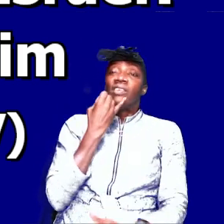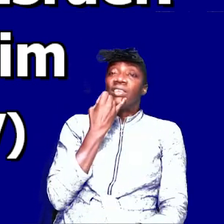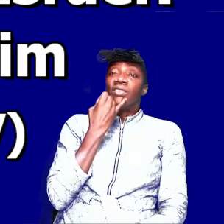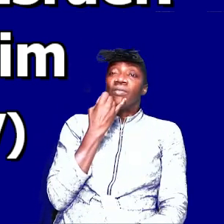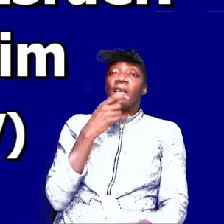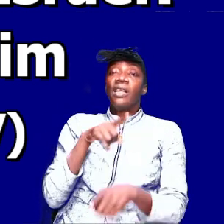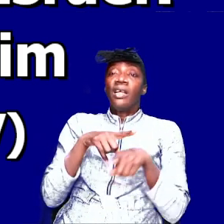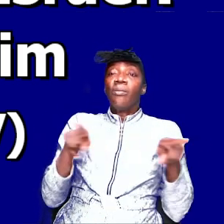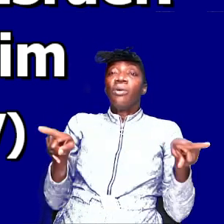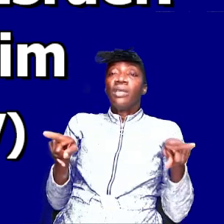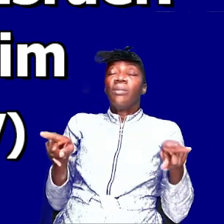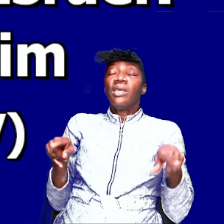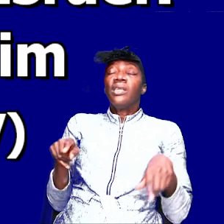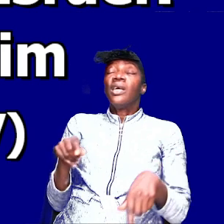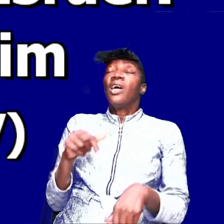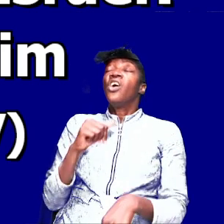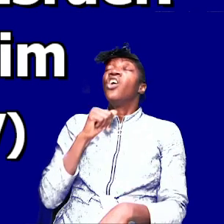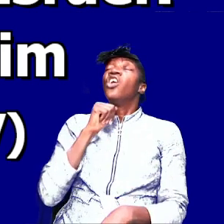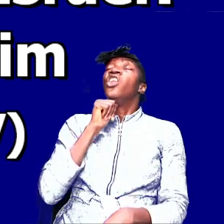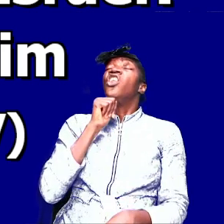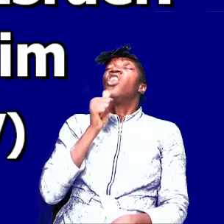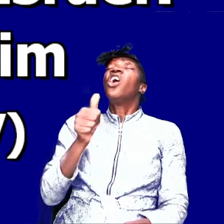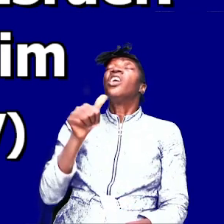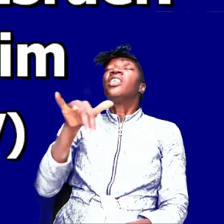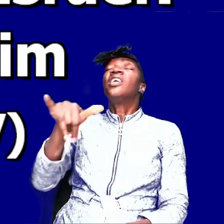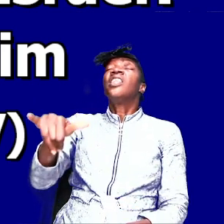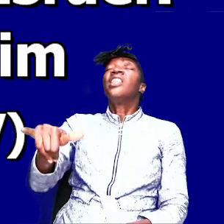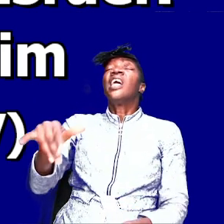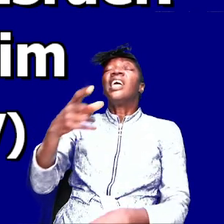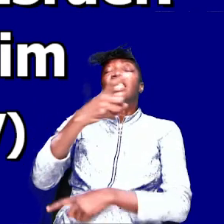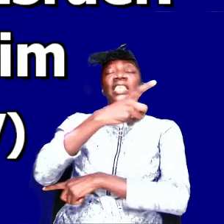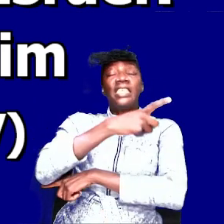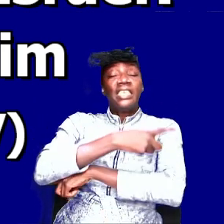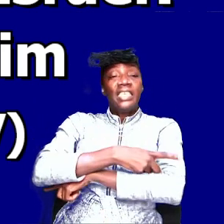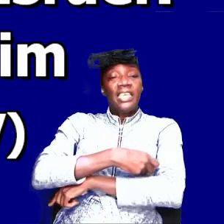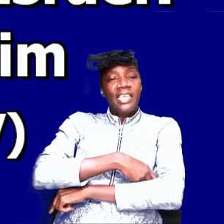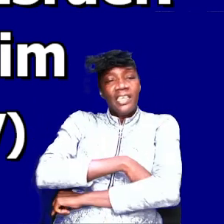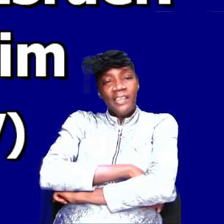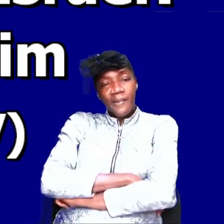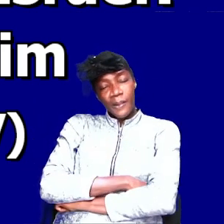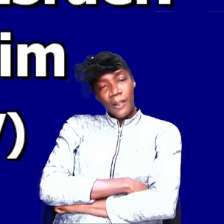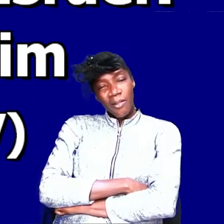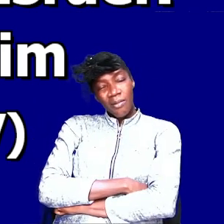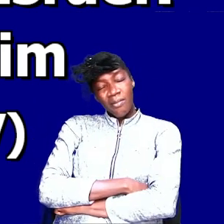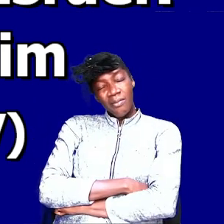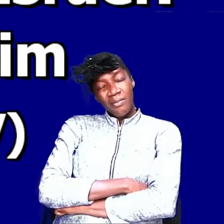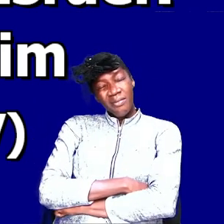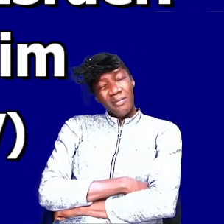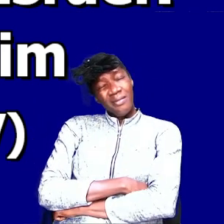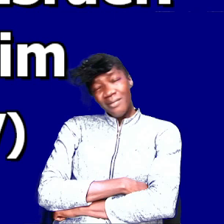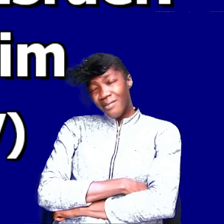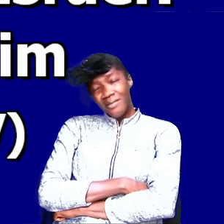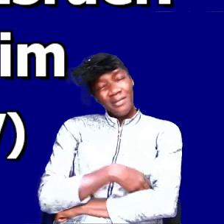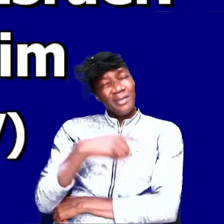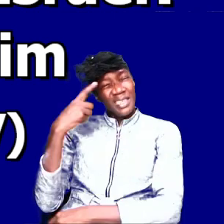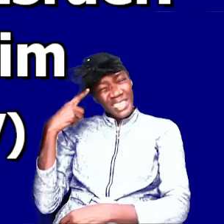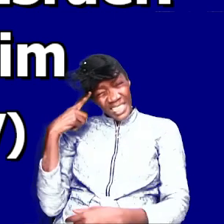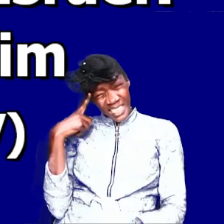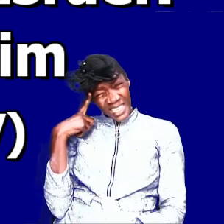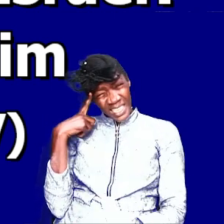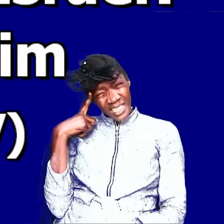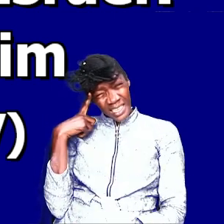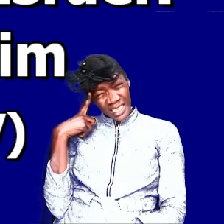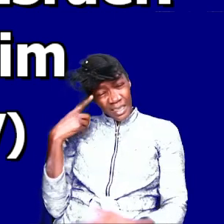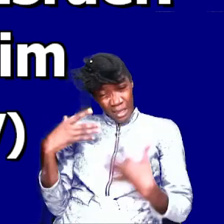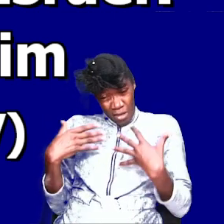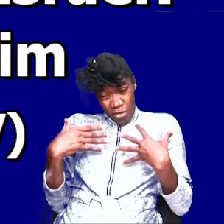he answered him not that day. You know, when I think about this, I tremble. You know,